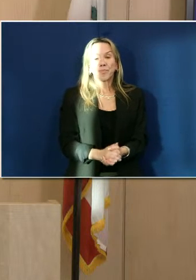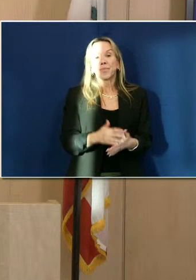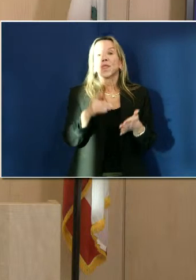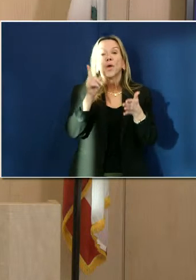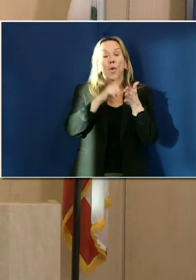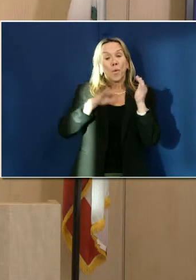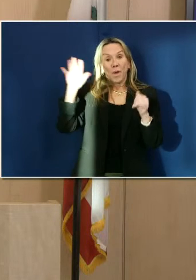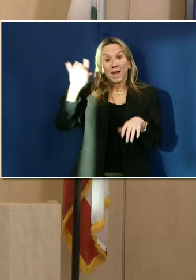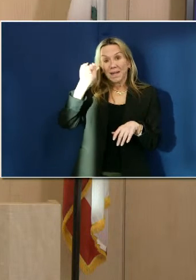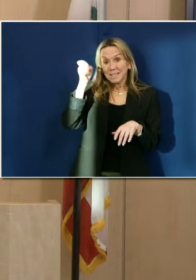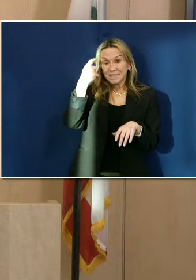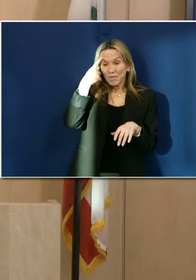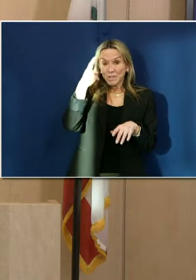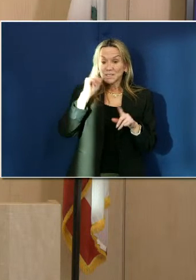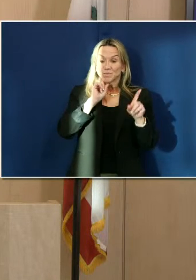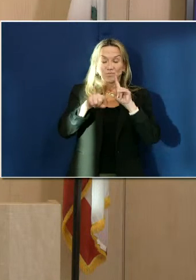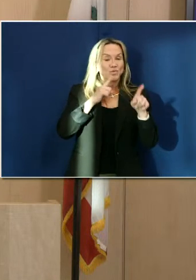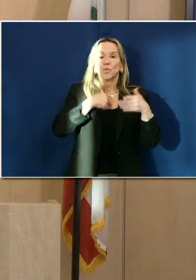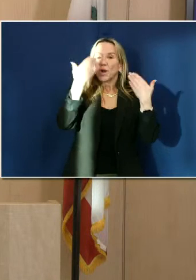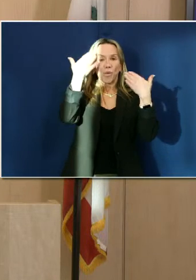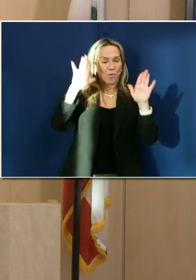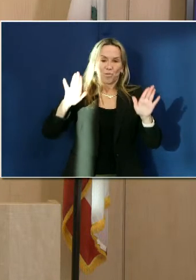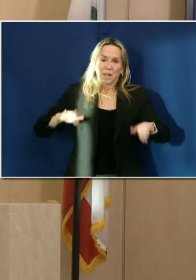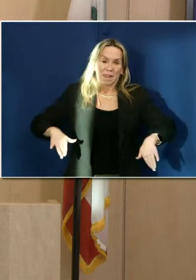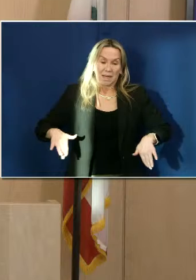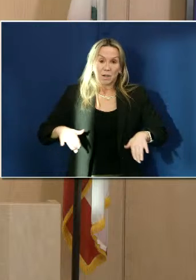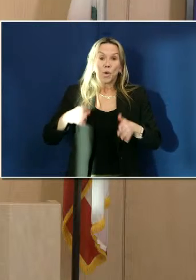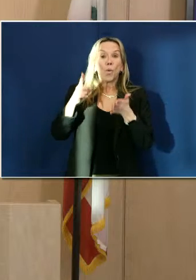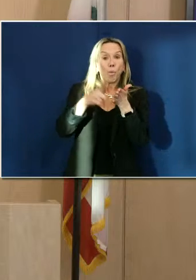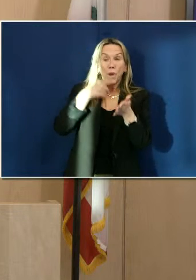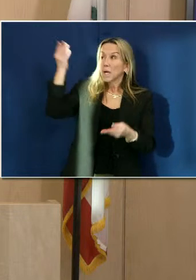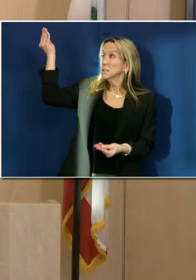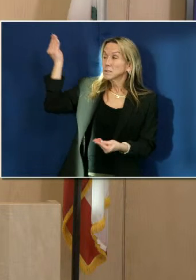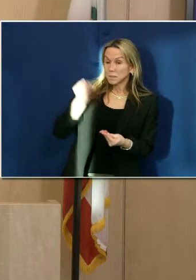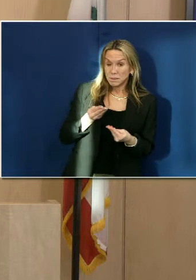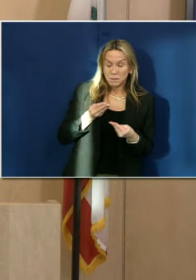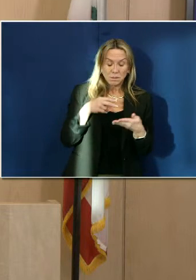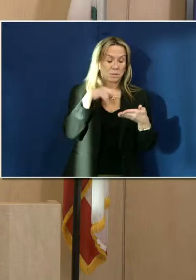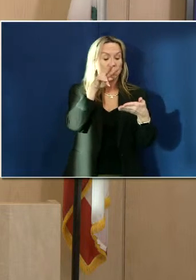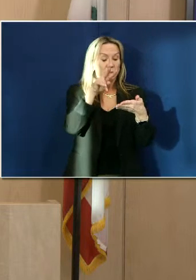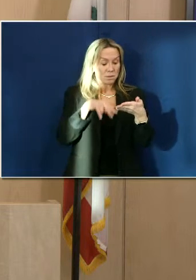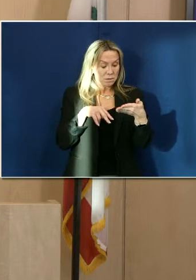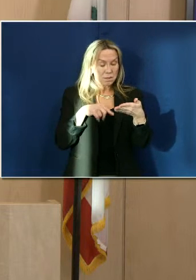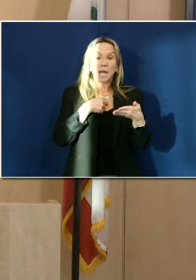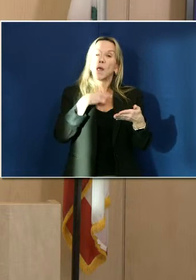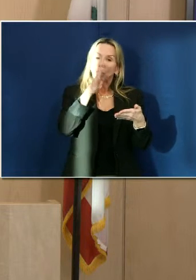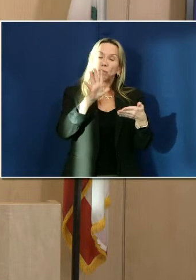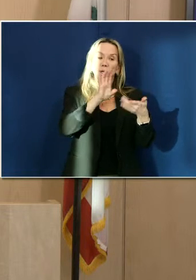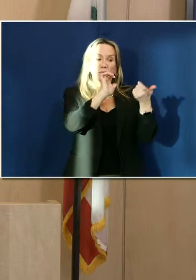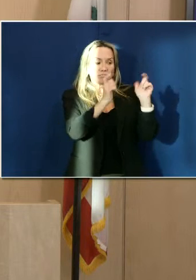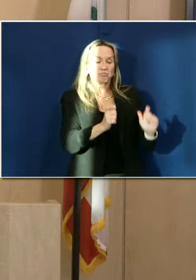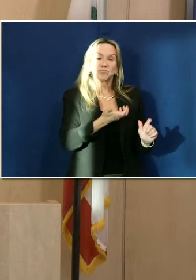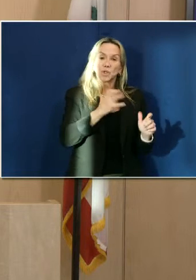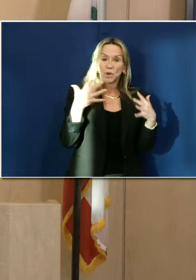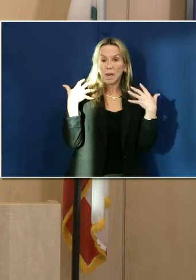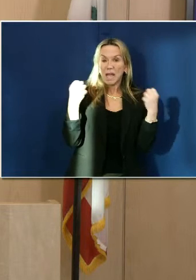will look like, and once we get that information, we will then adhere and include it in our health officer's orders,